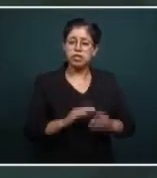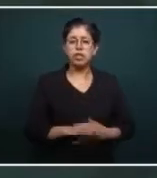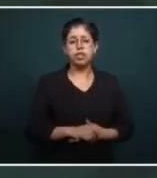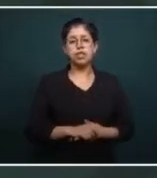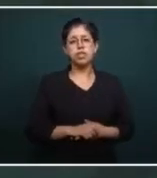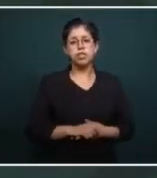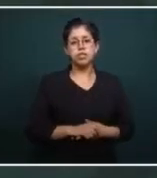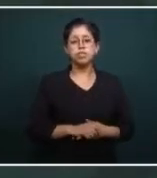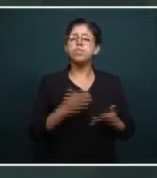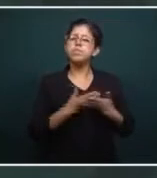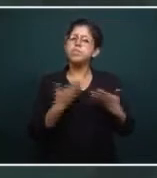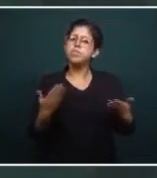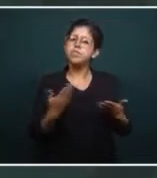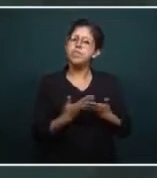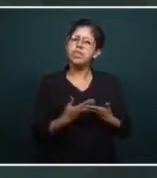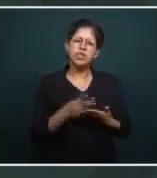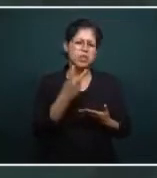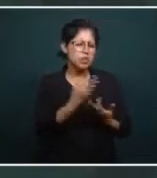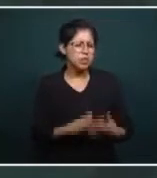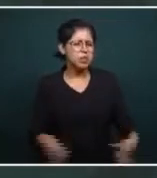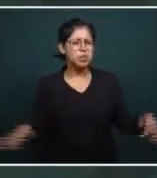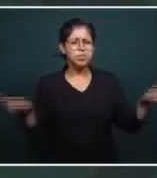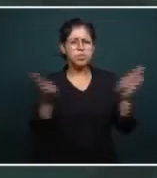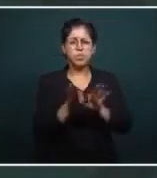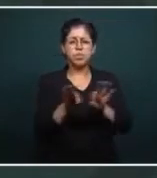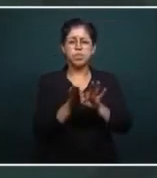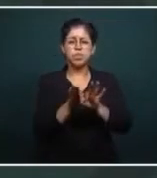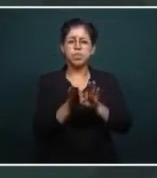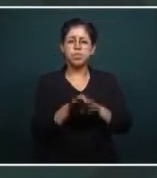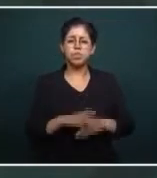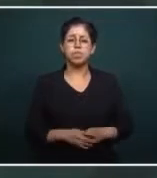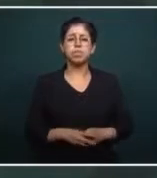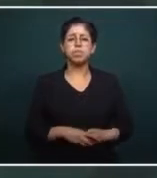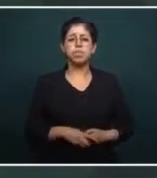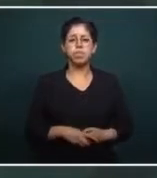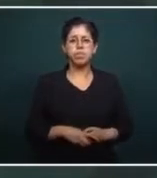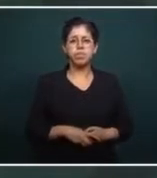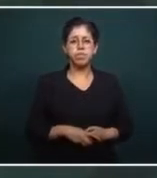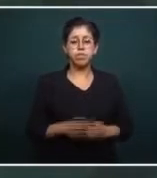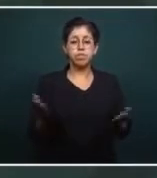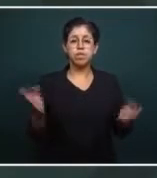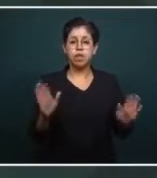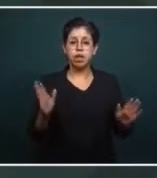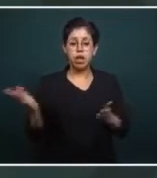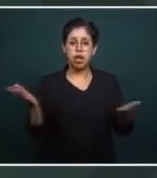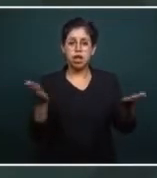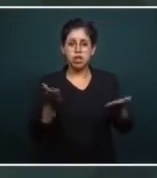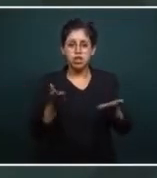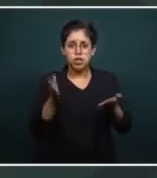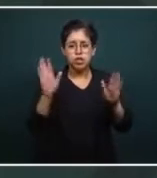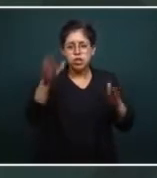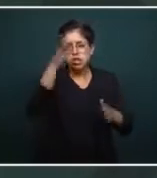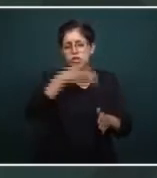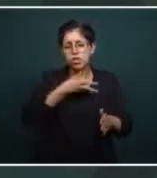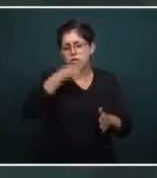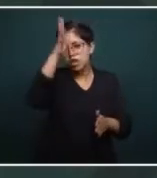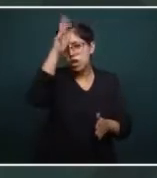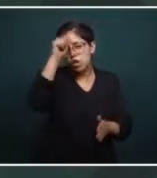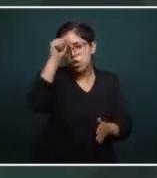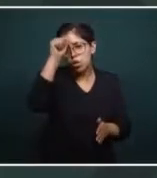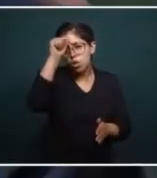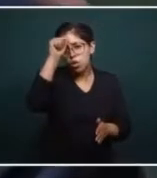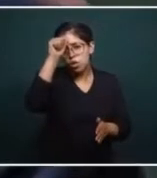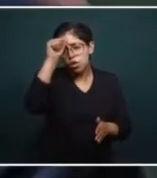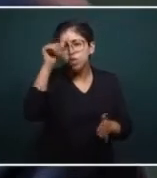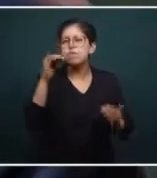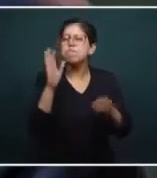center lo más that importante, which se ha was llegado more it al has come acuerdo to an de agreement que se va a that they